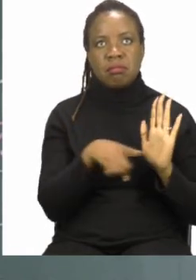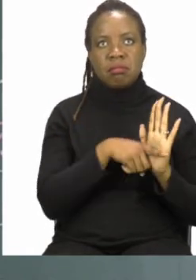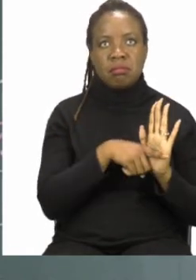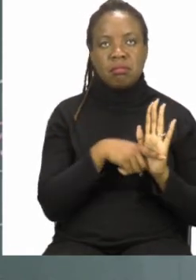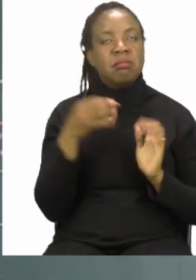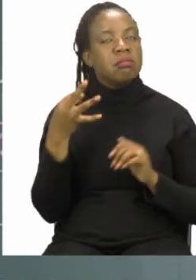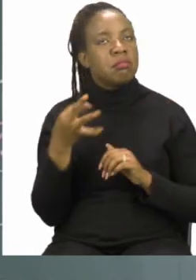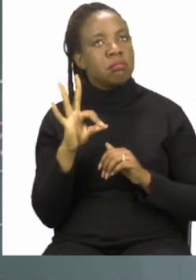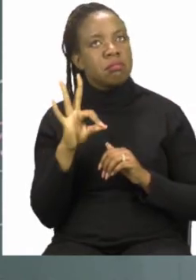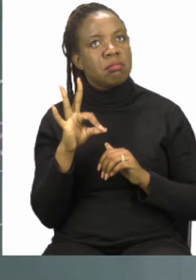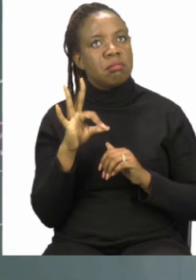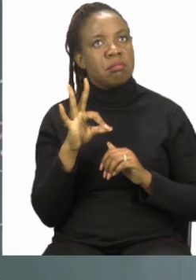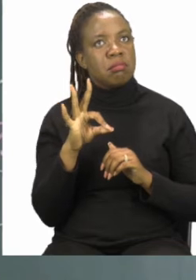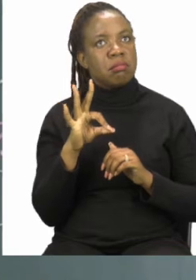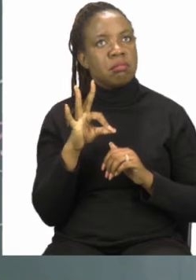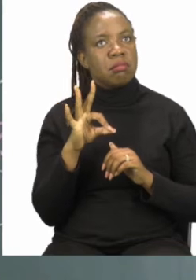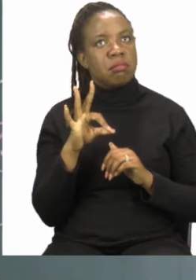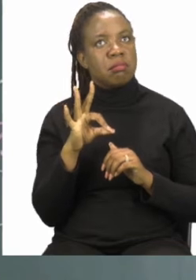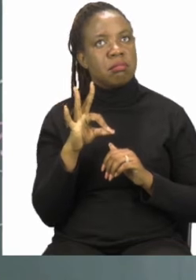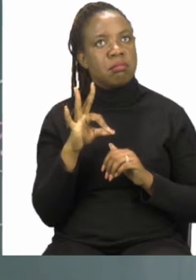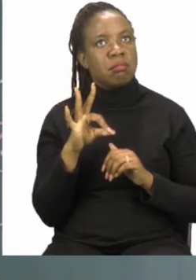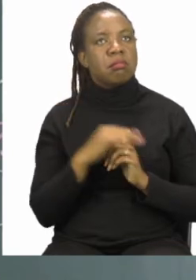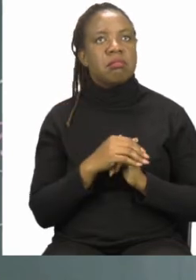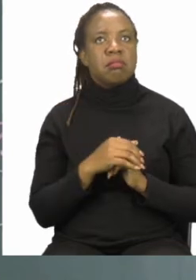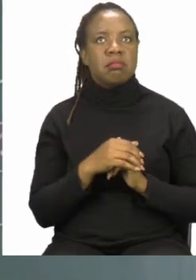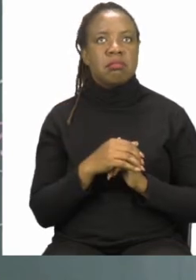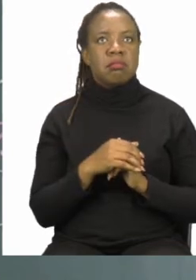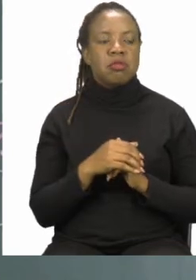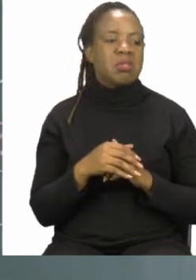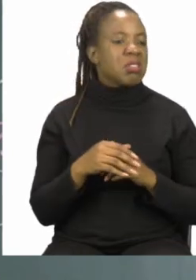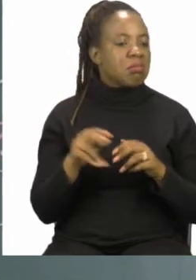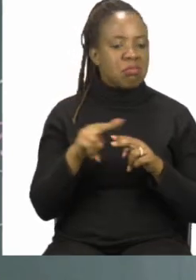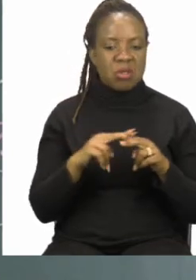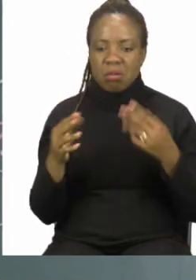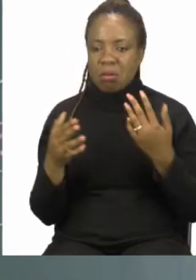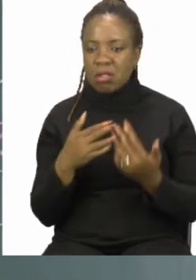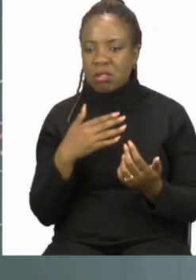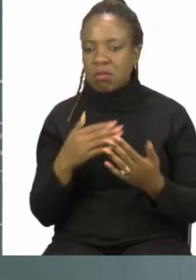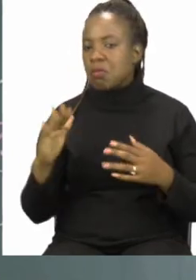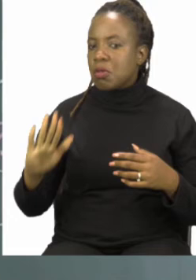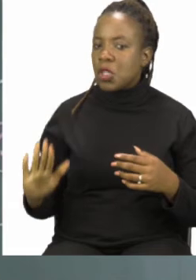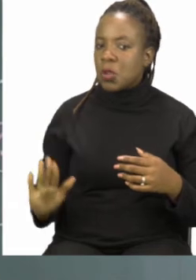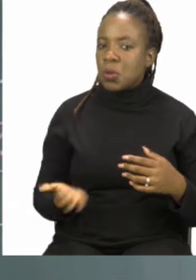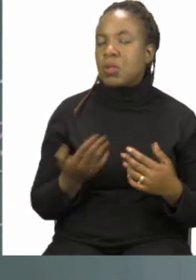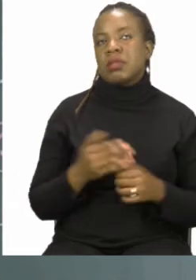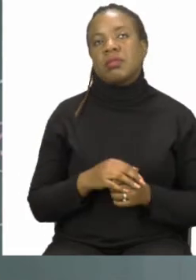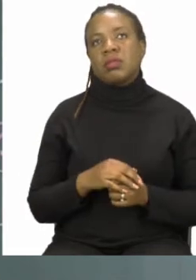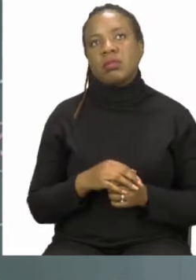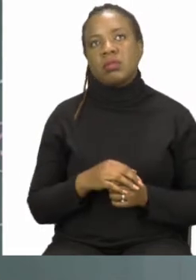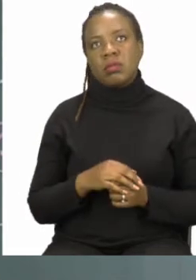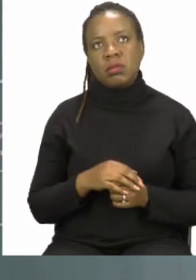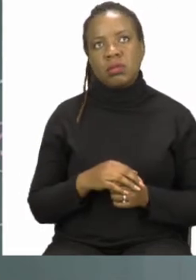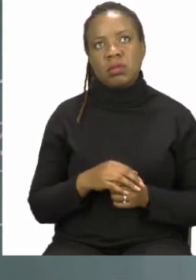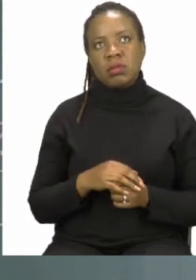away 9. Now again, you can use your counters, your fingers, or you can draw sticks. Today, we're going